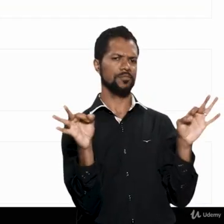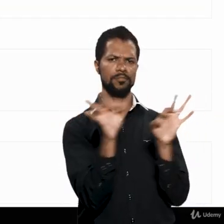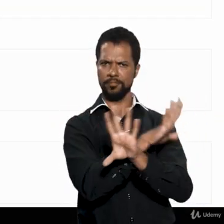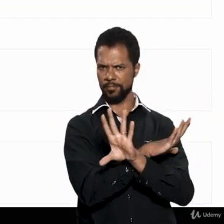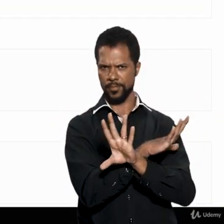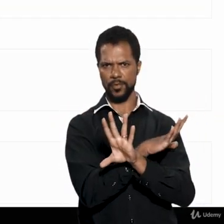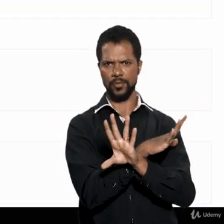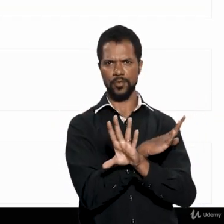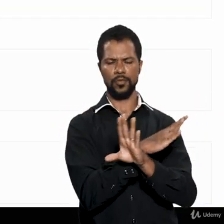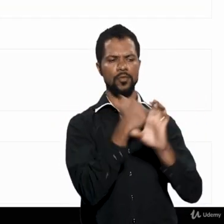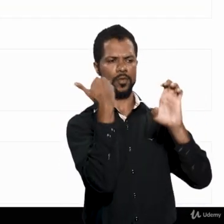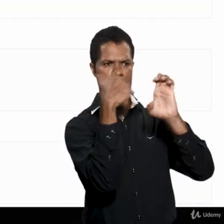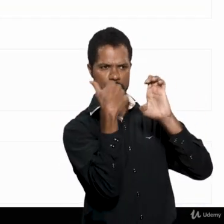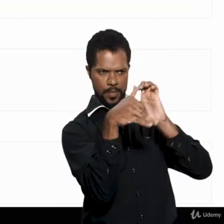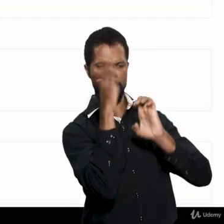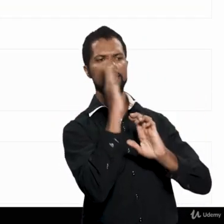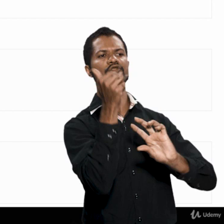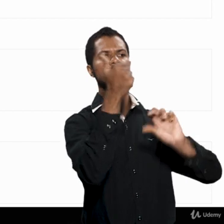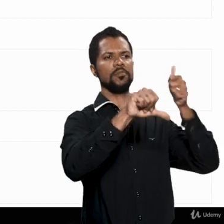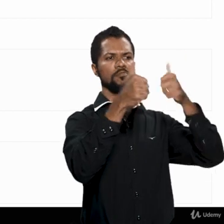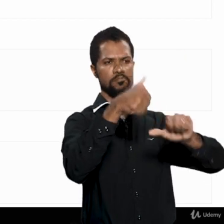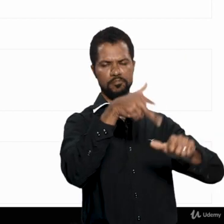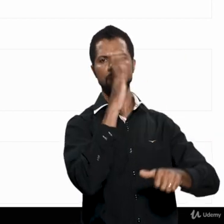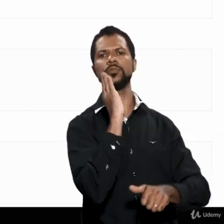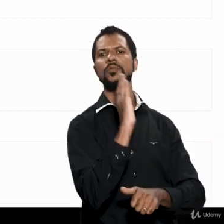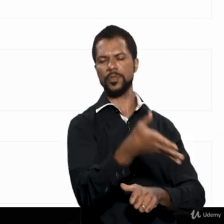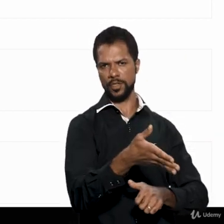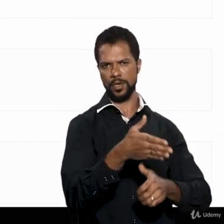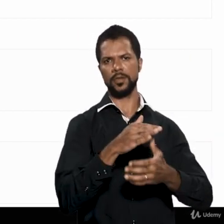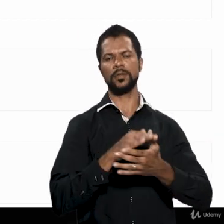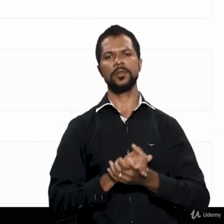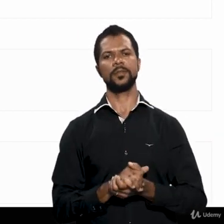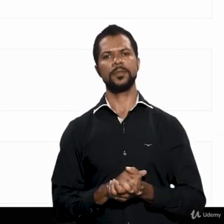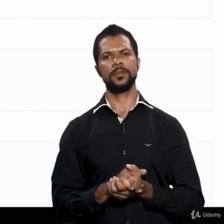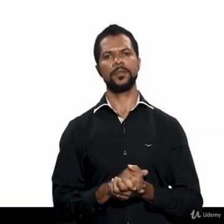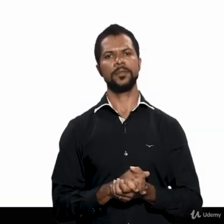okay, it's already updated, verified. Okay.